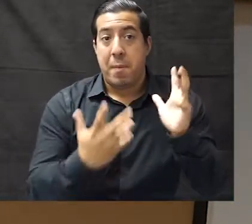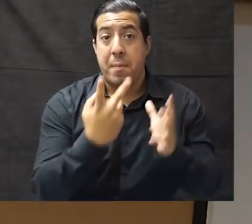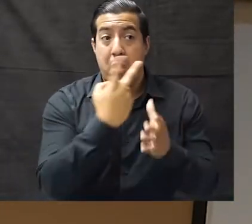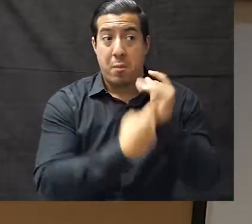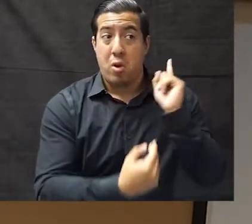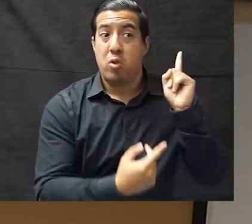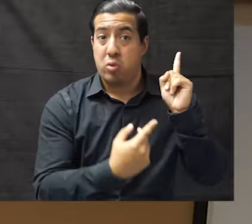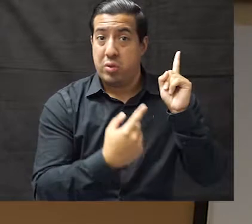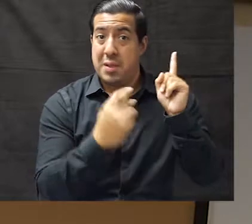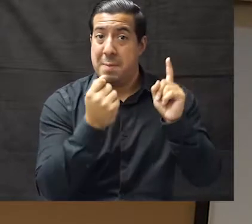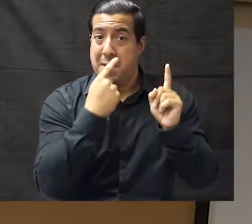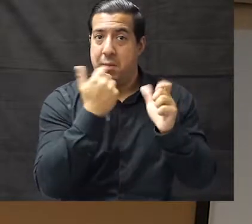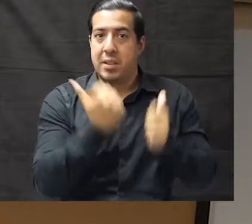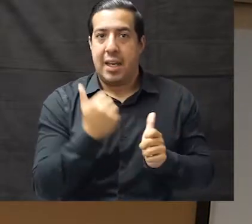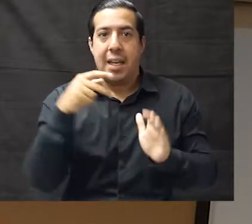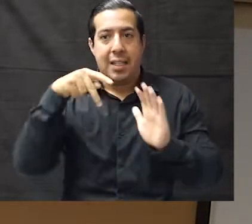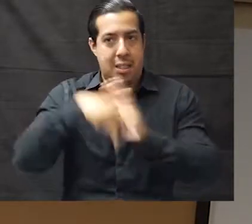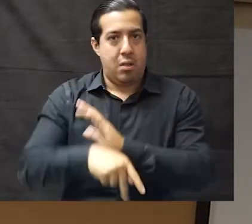doses.